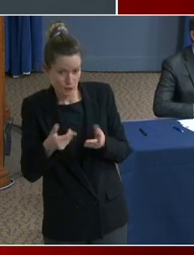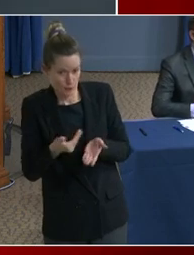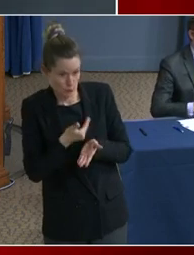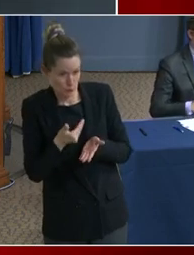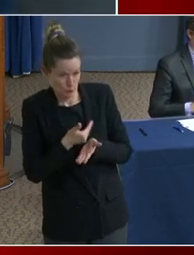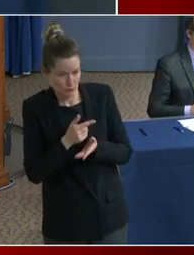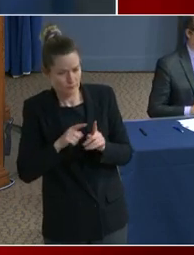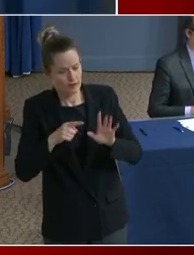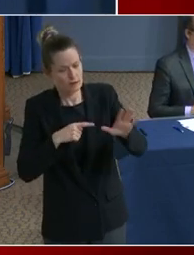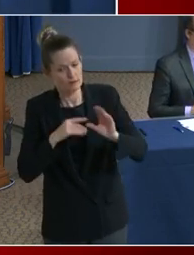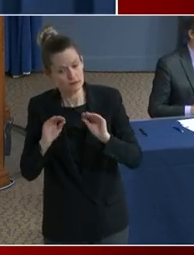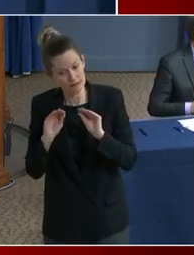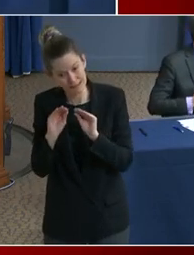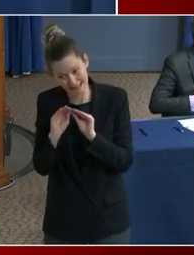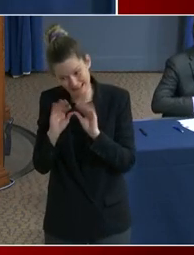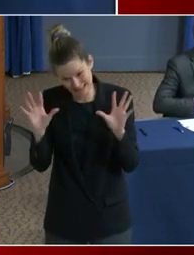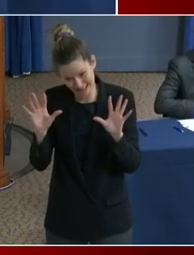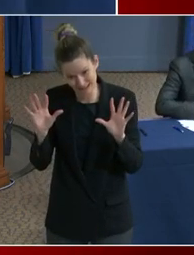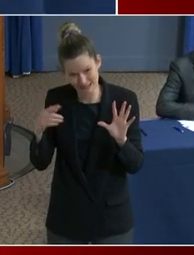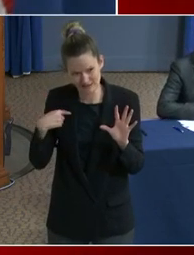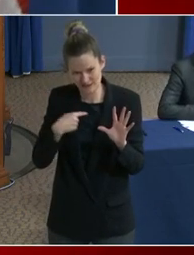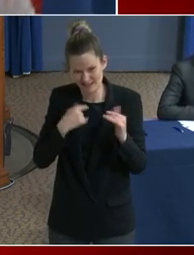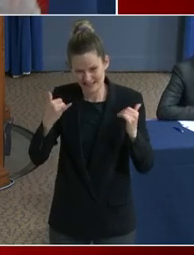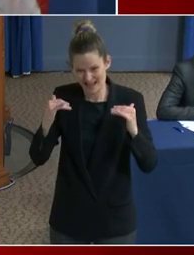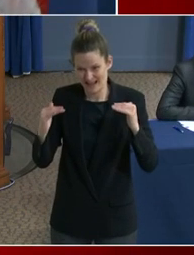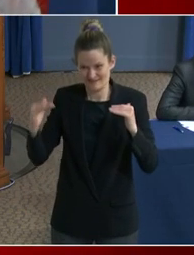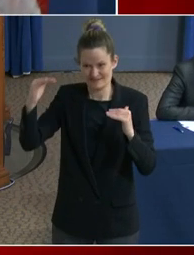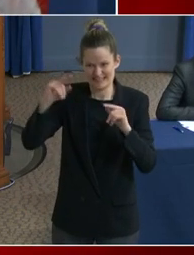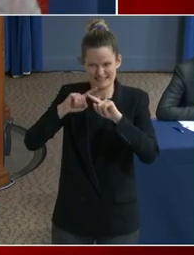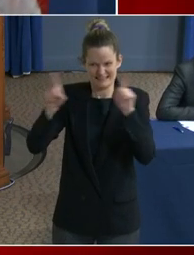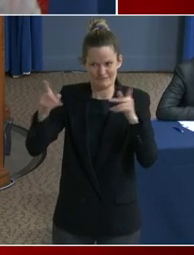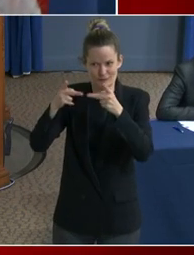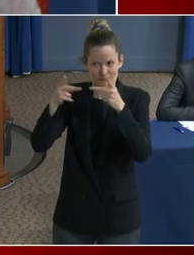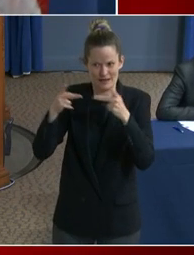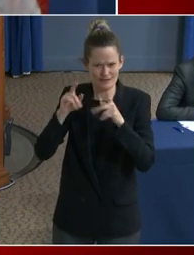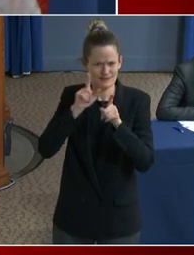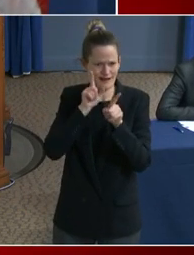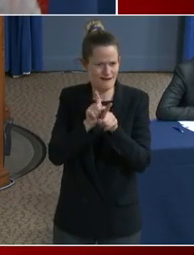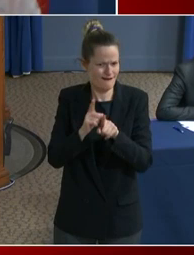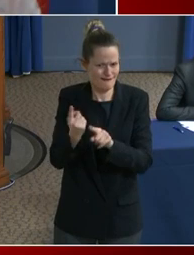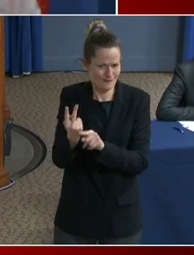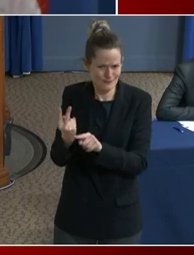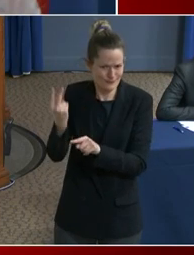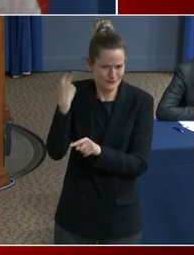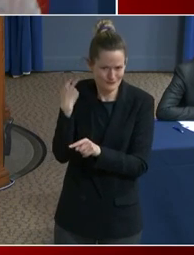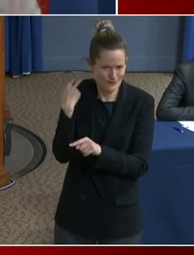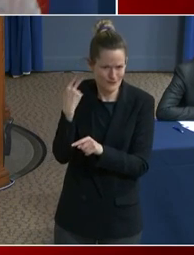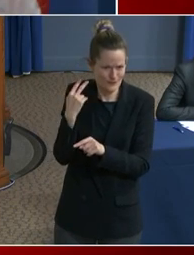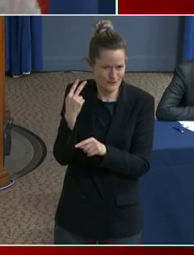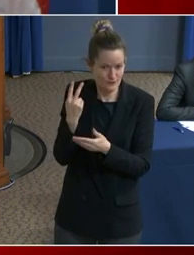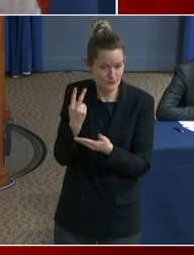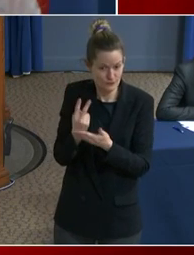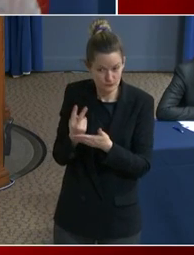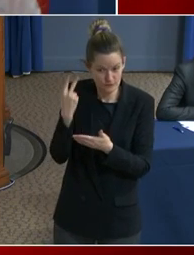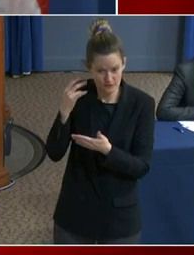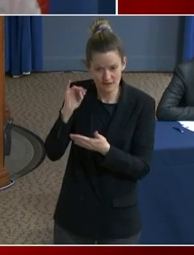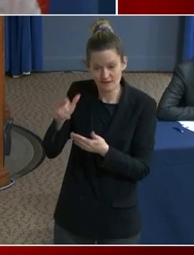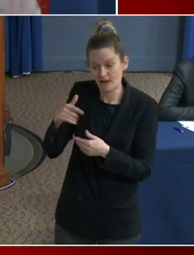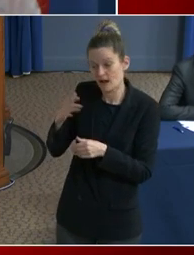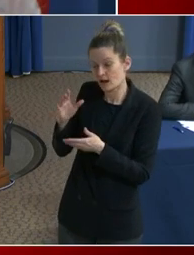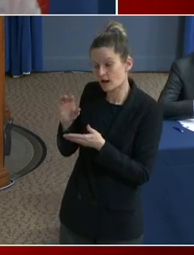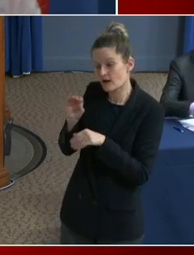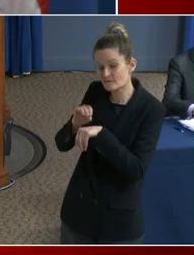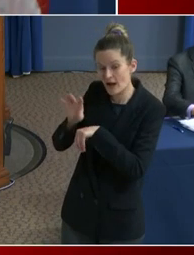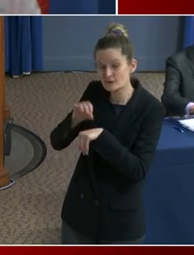clearly we were in a different posture with a mandate that affected all indoor places. So now our mandate affects